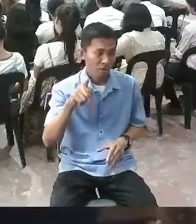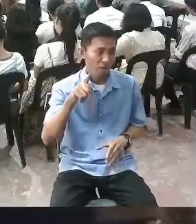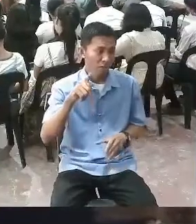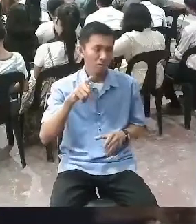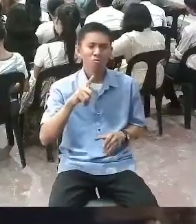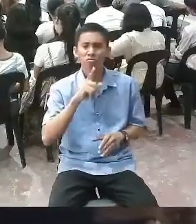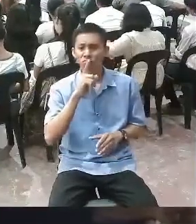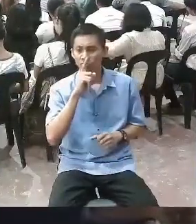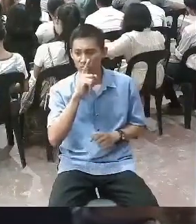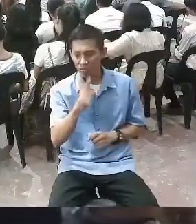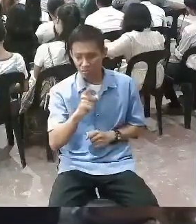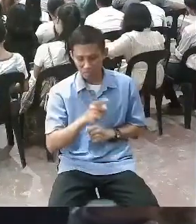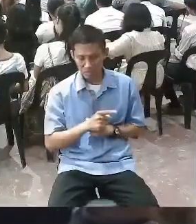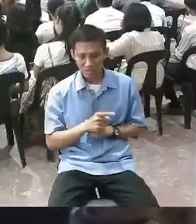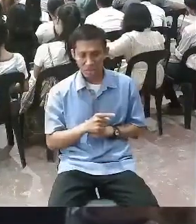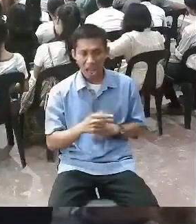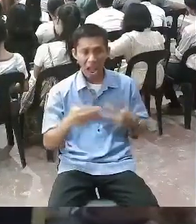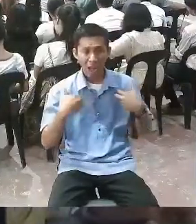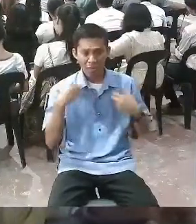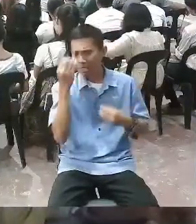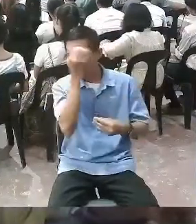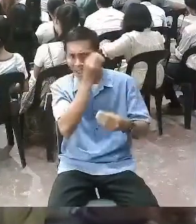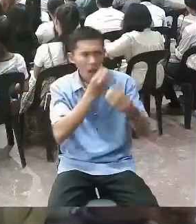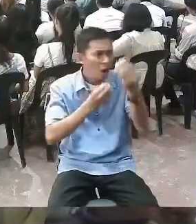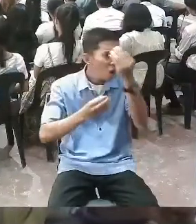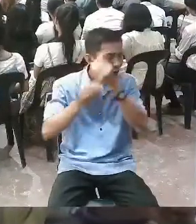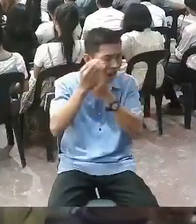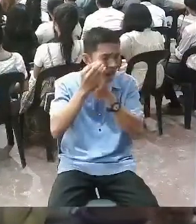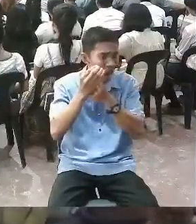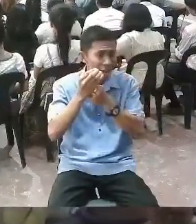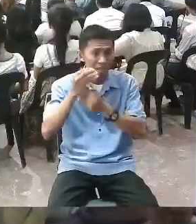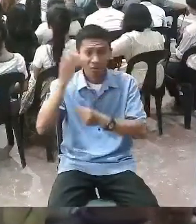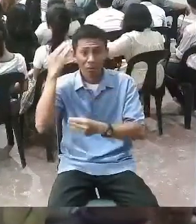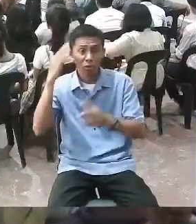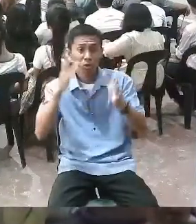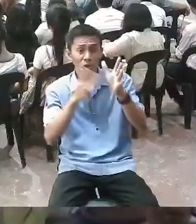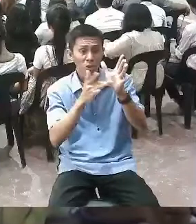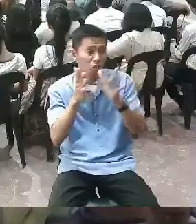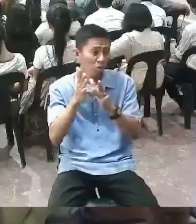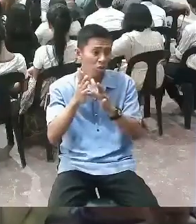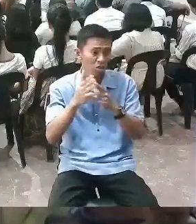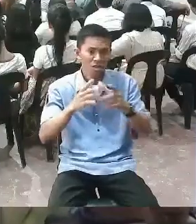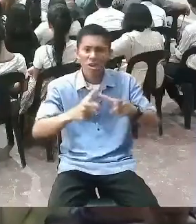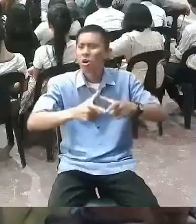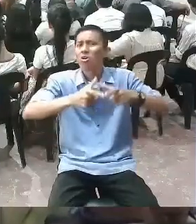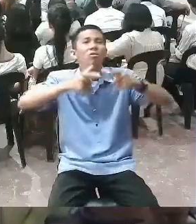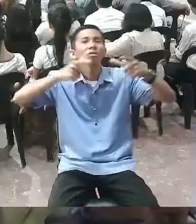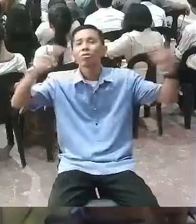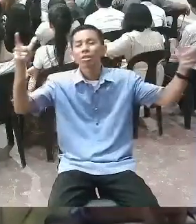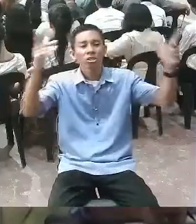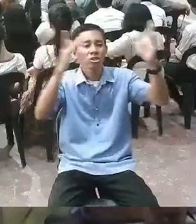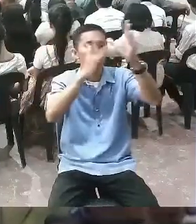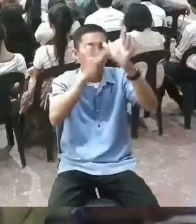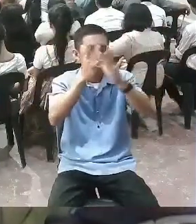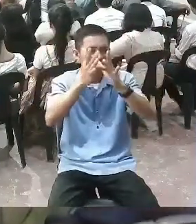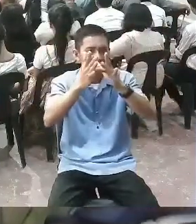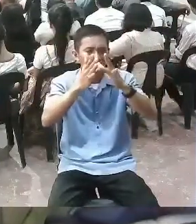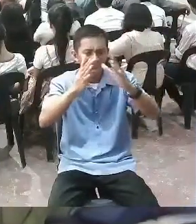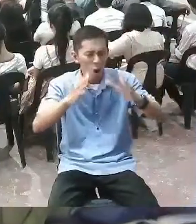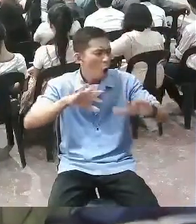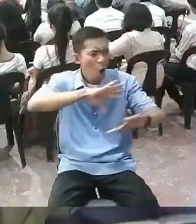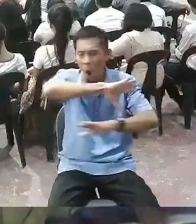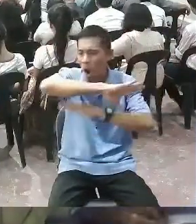probably, without a doubt, aside from Jesus Christ, the greatest Christian who ever